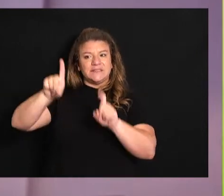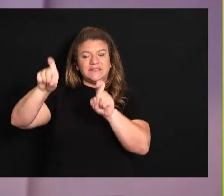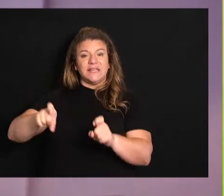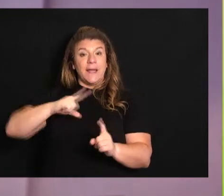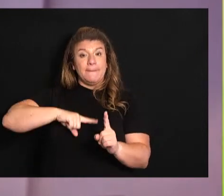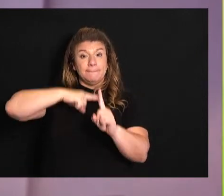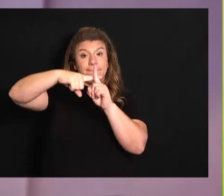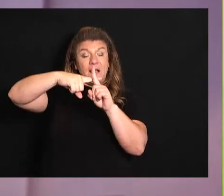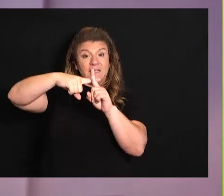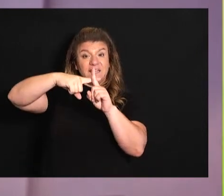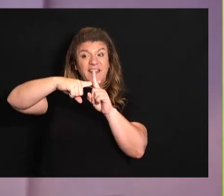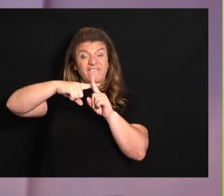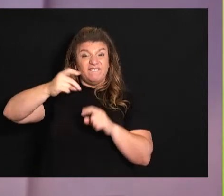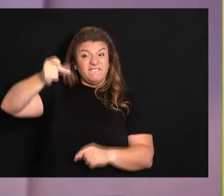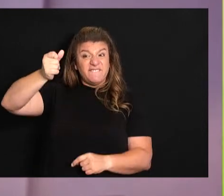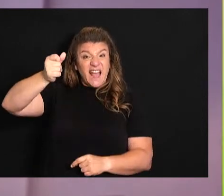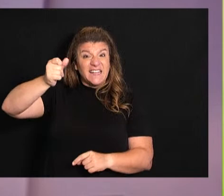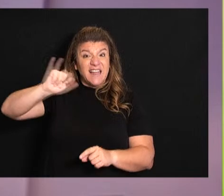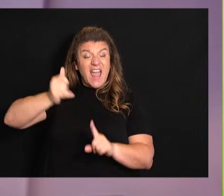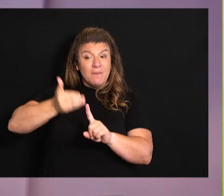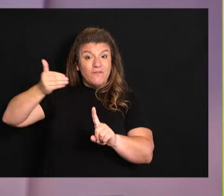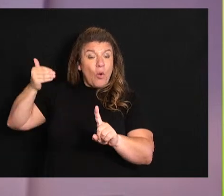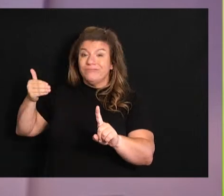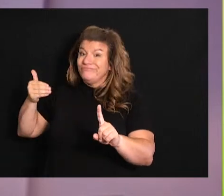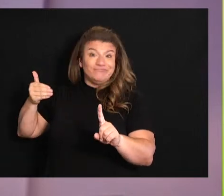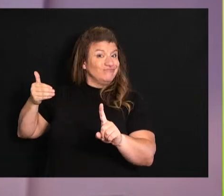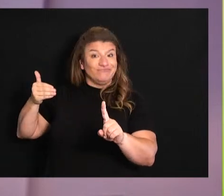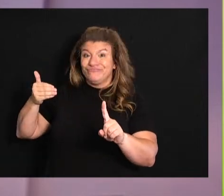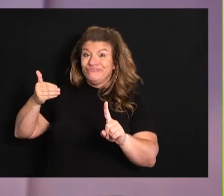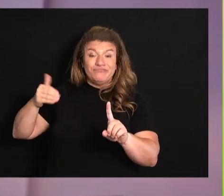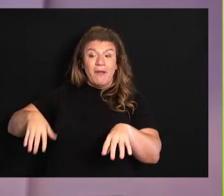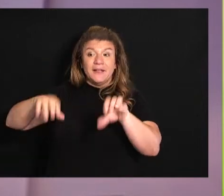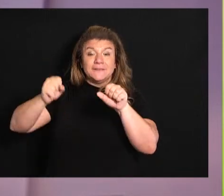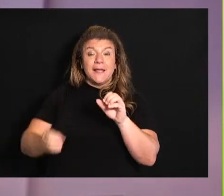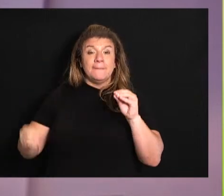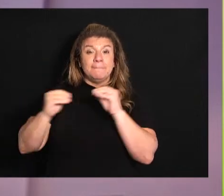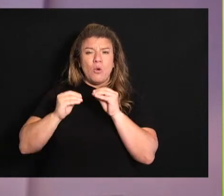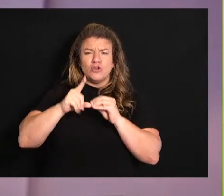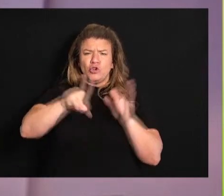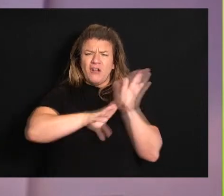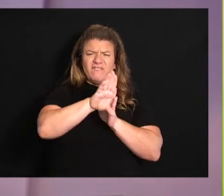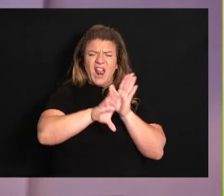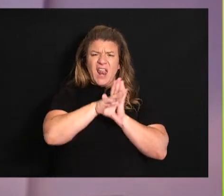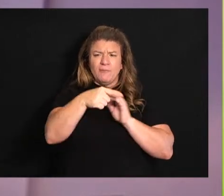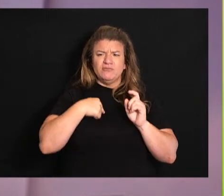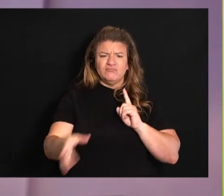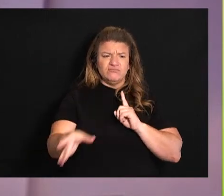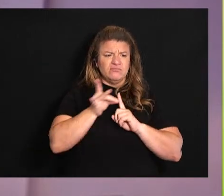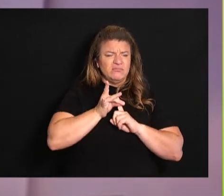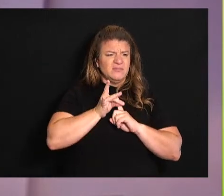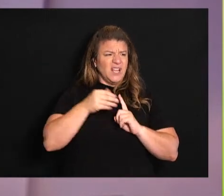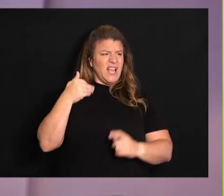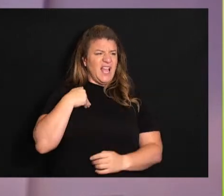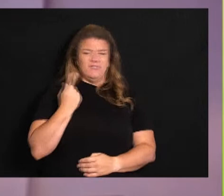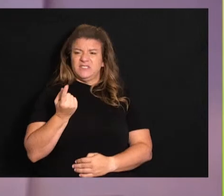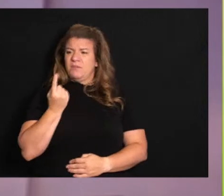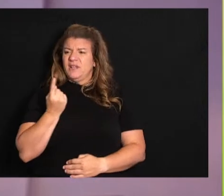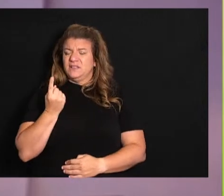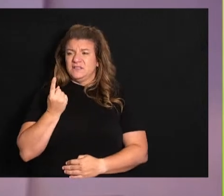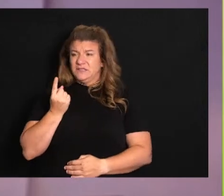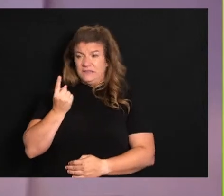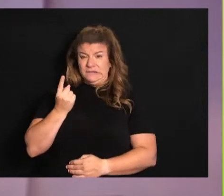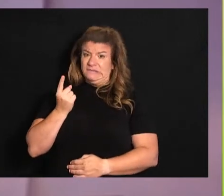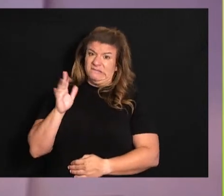quickly as we had seen before. And so if you do develop symptoms of COVID-like disease, and